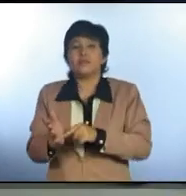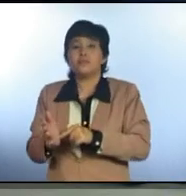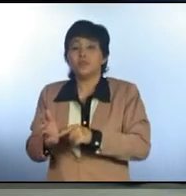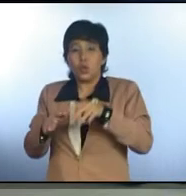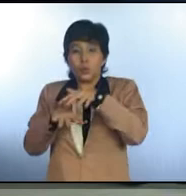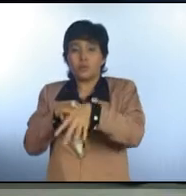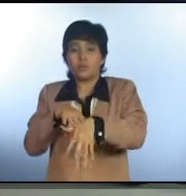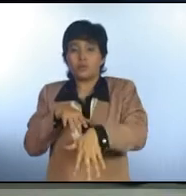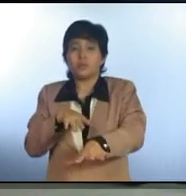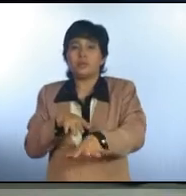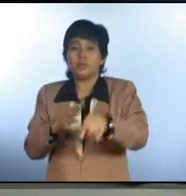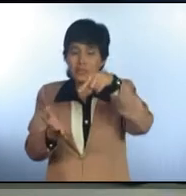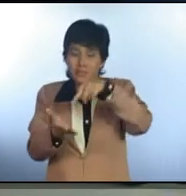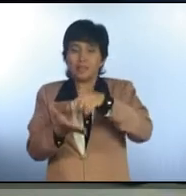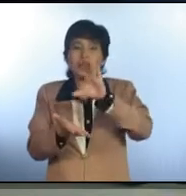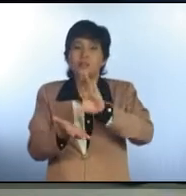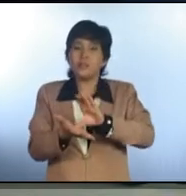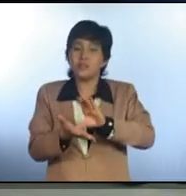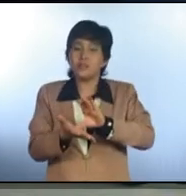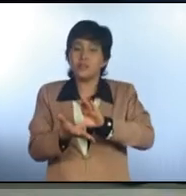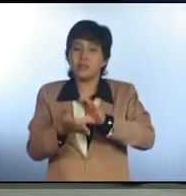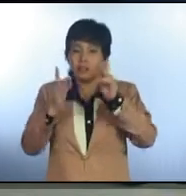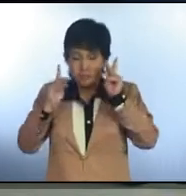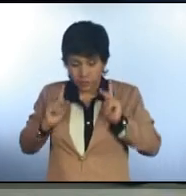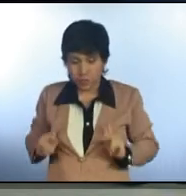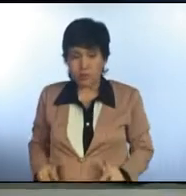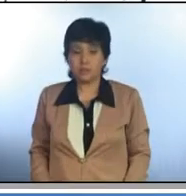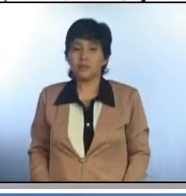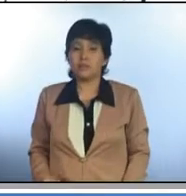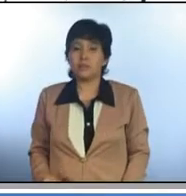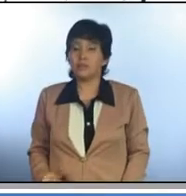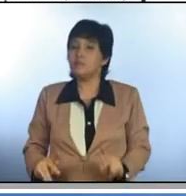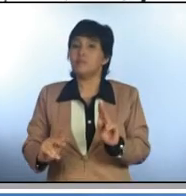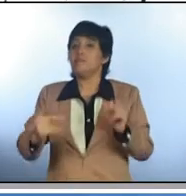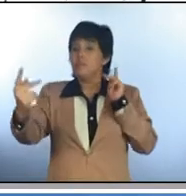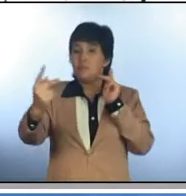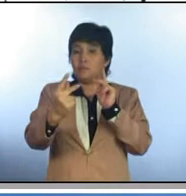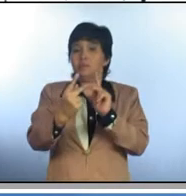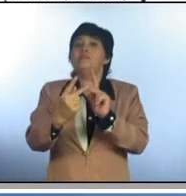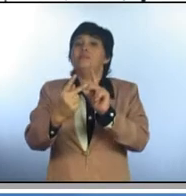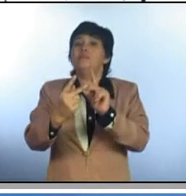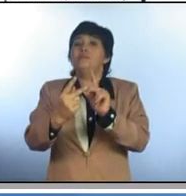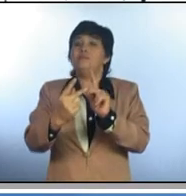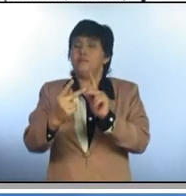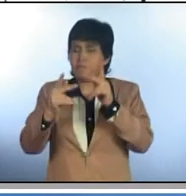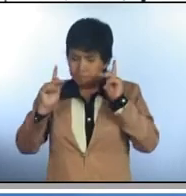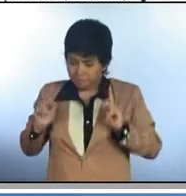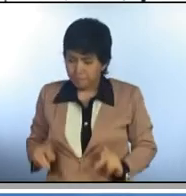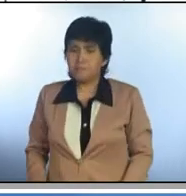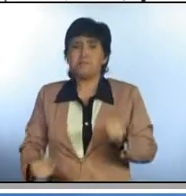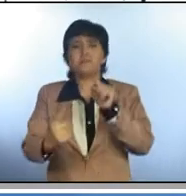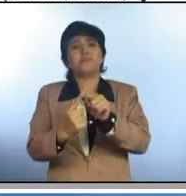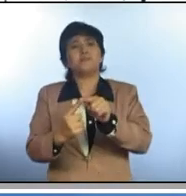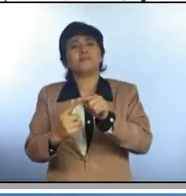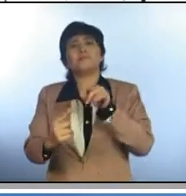route, okay? In a central, it is personally relevant. It has to be personal to you. Now,